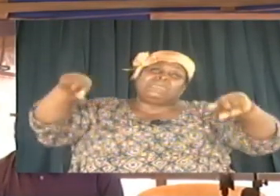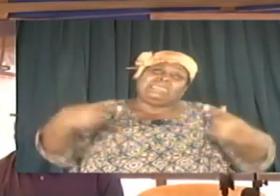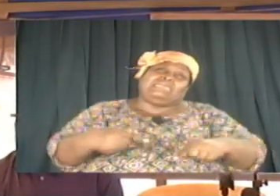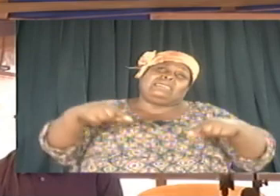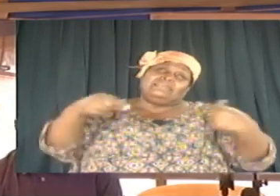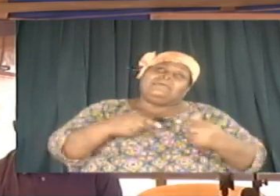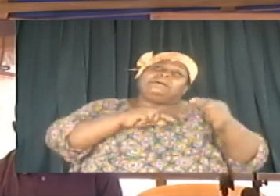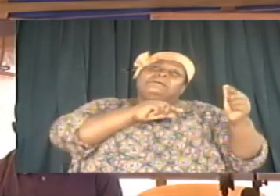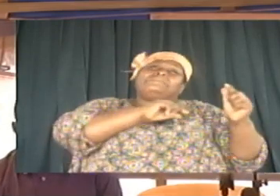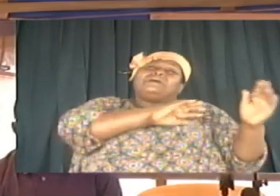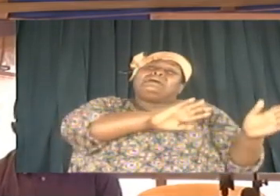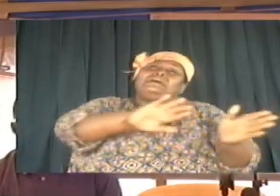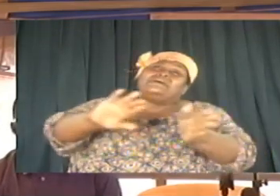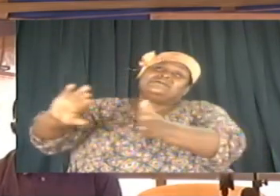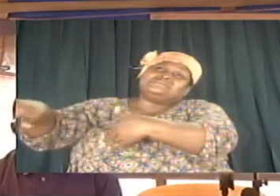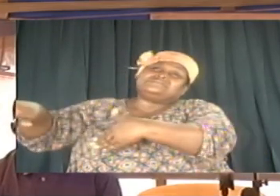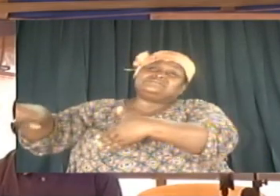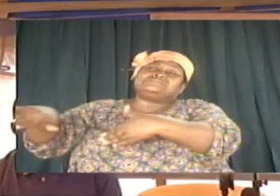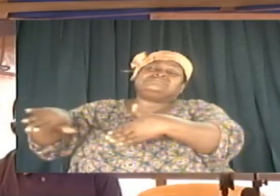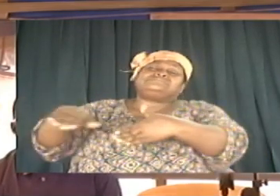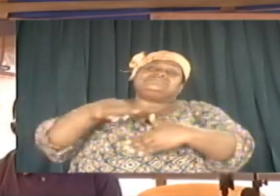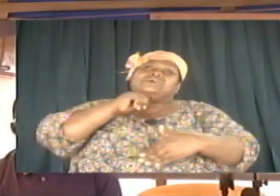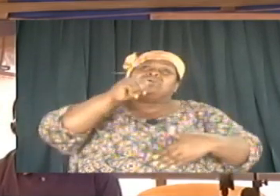Notwithstanding, not my will, but thine be done."